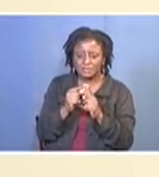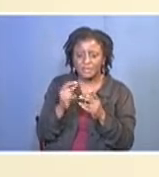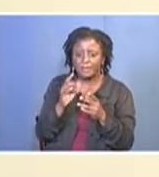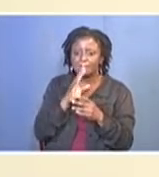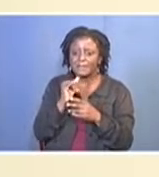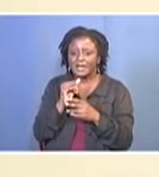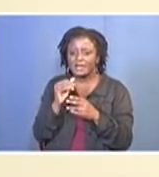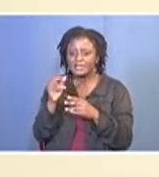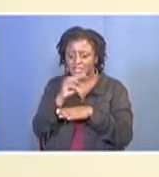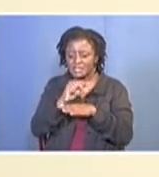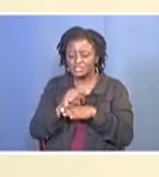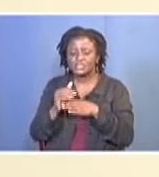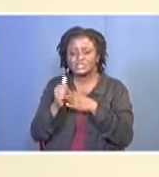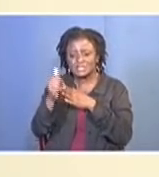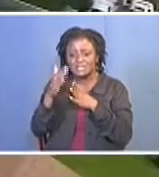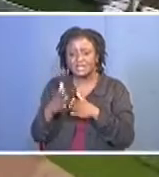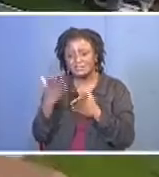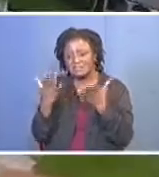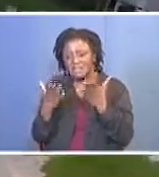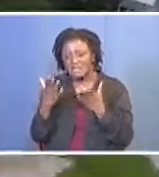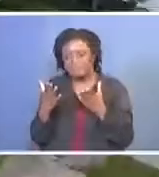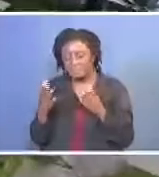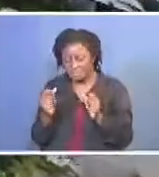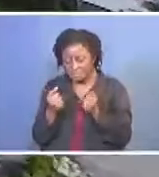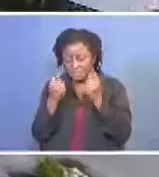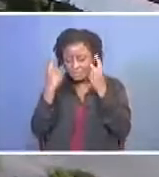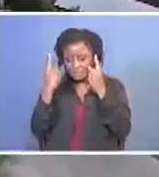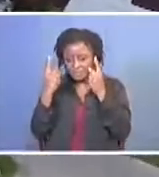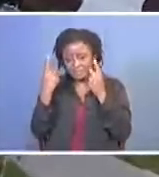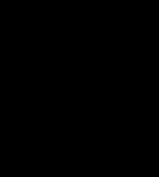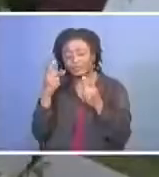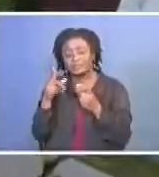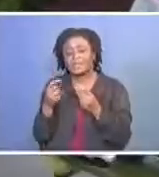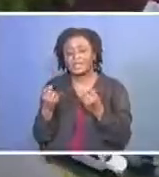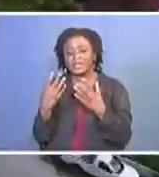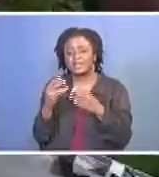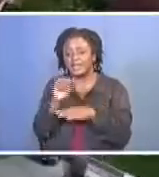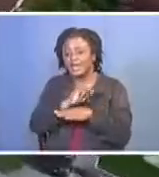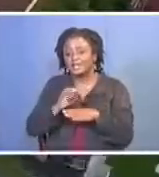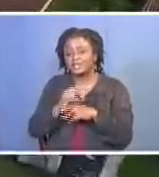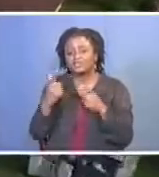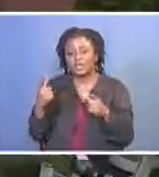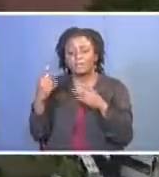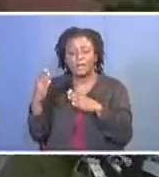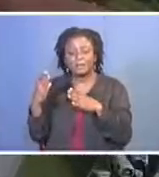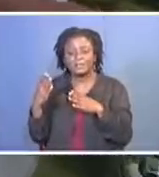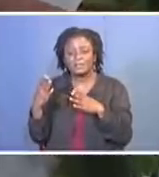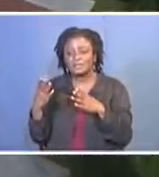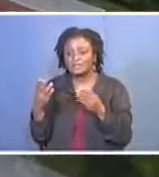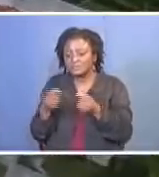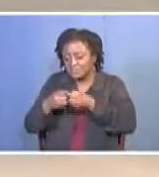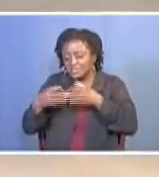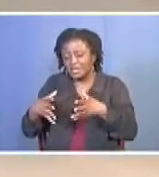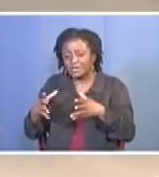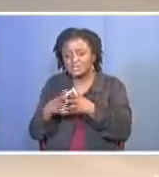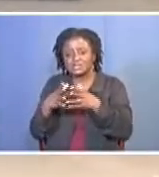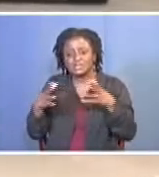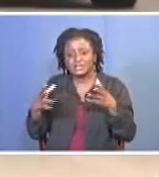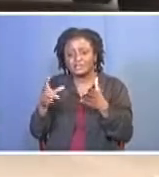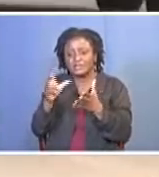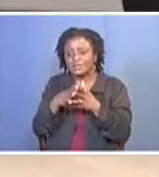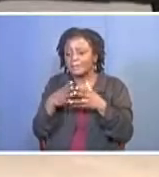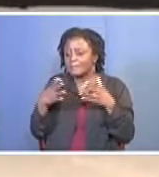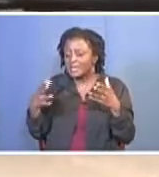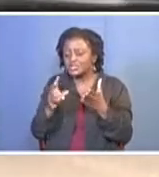that may have been an eye-opener for many. But the island of Grand Bahama has been without significant major investments now